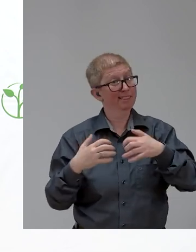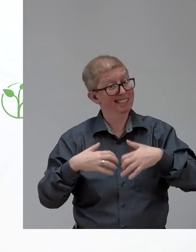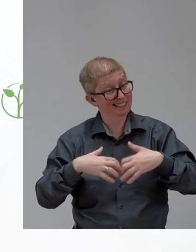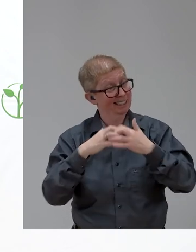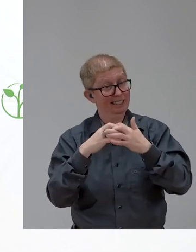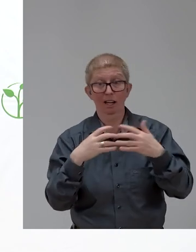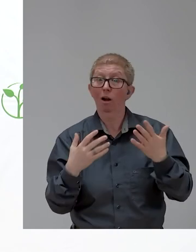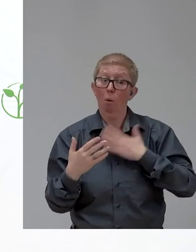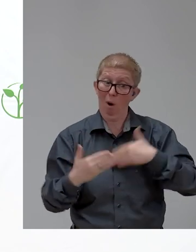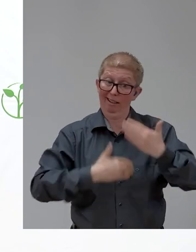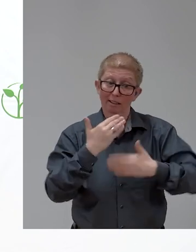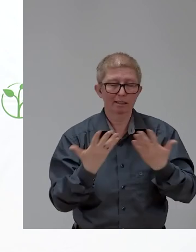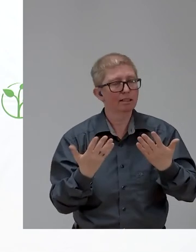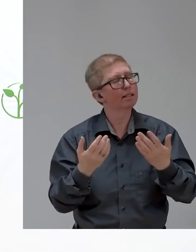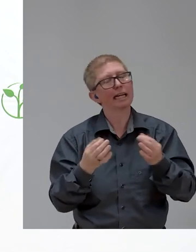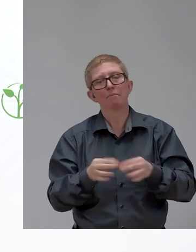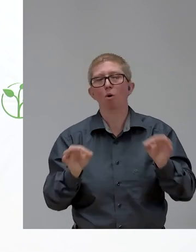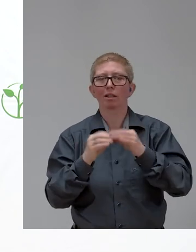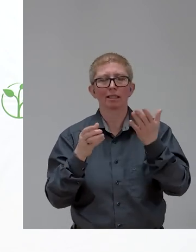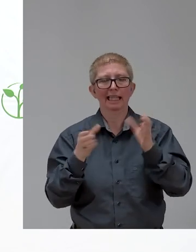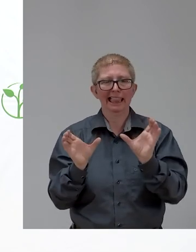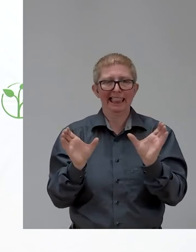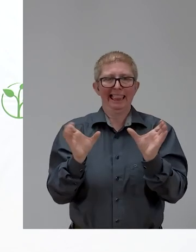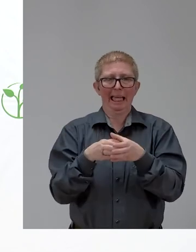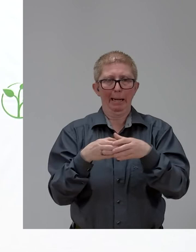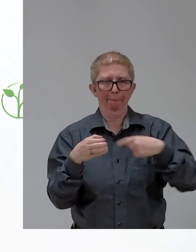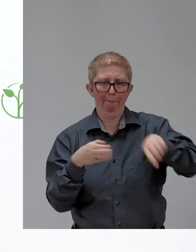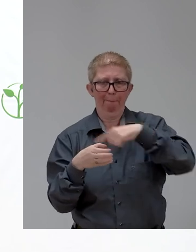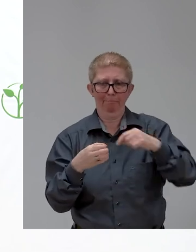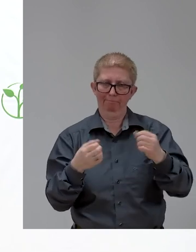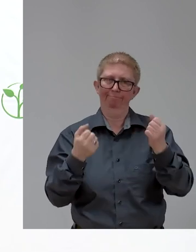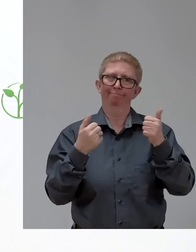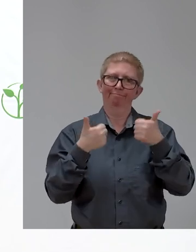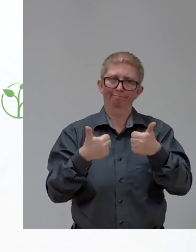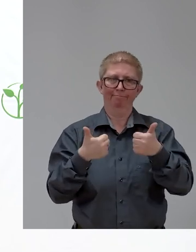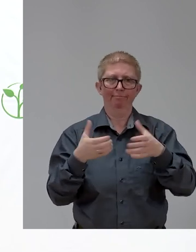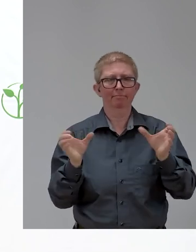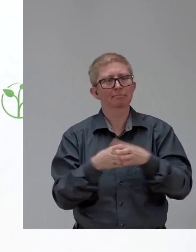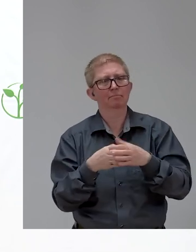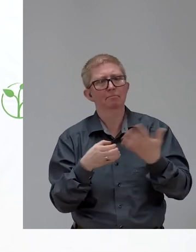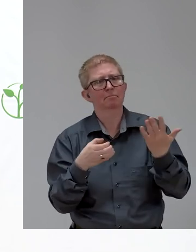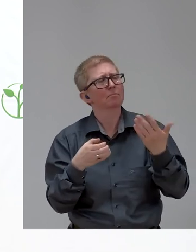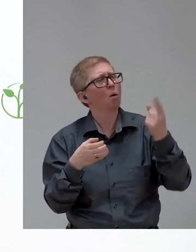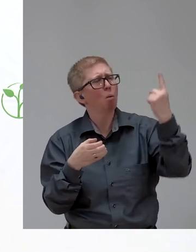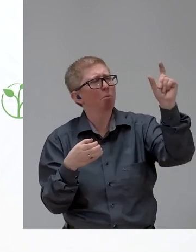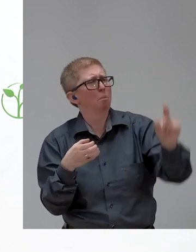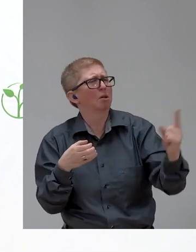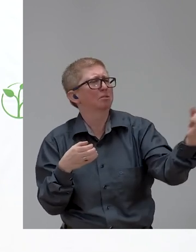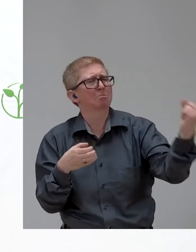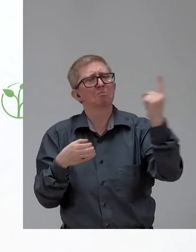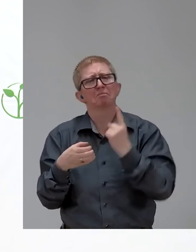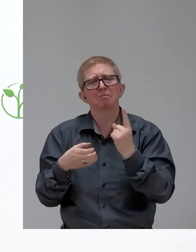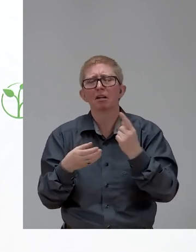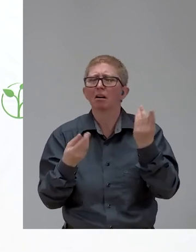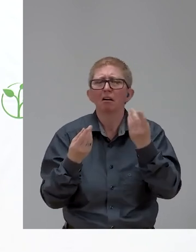somebody helps you and tell you what is the ecosystem in Turkey or in Germany or in Austria, wherever, please don't neglect that you have to select